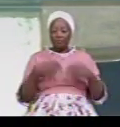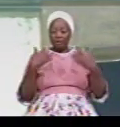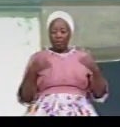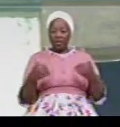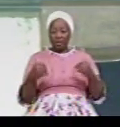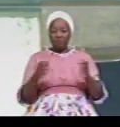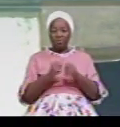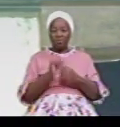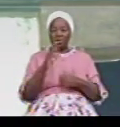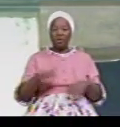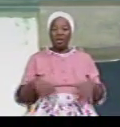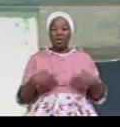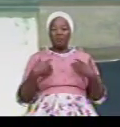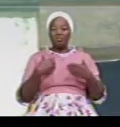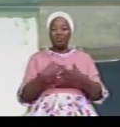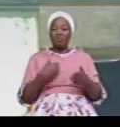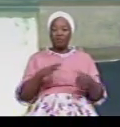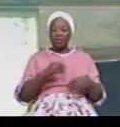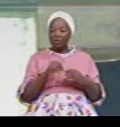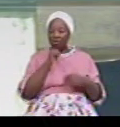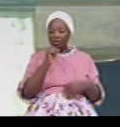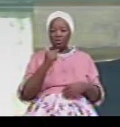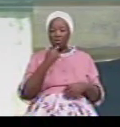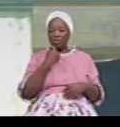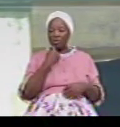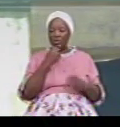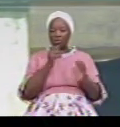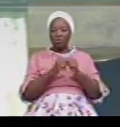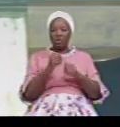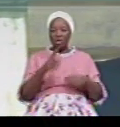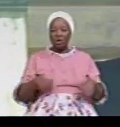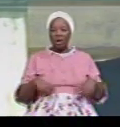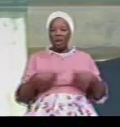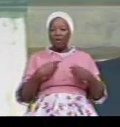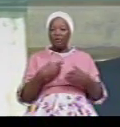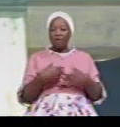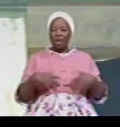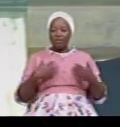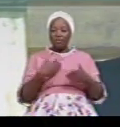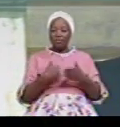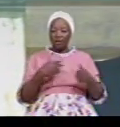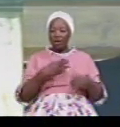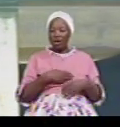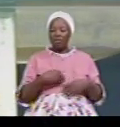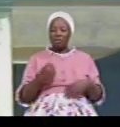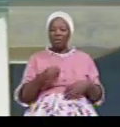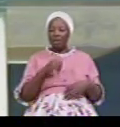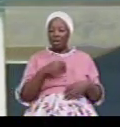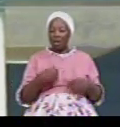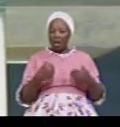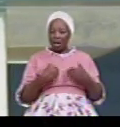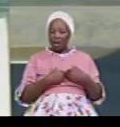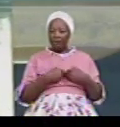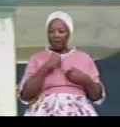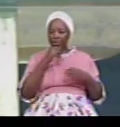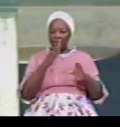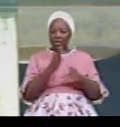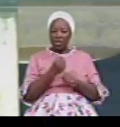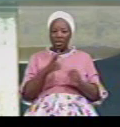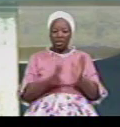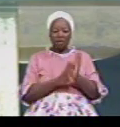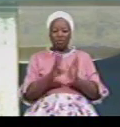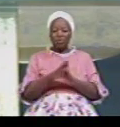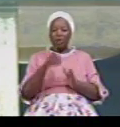life, if you have gambled with the will of God, if you have gambled with